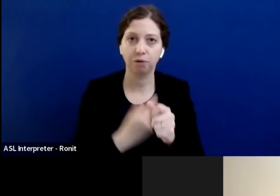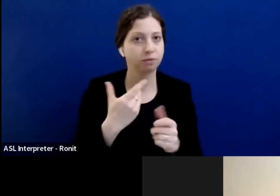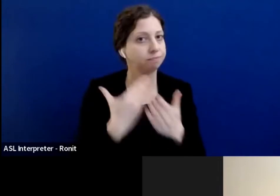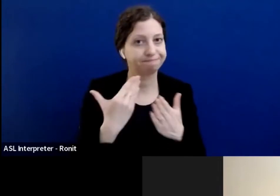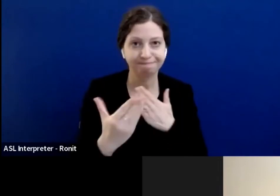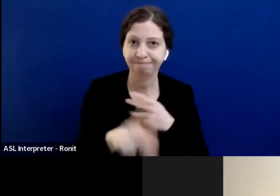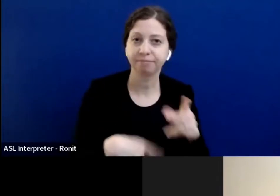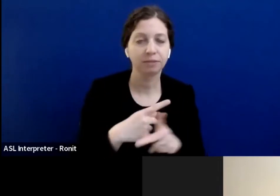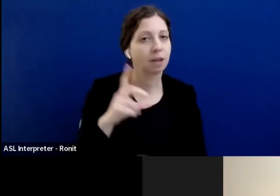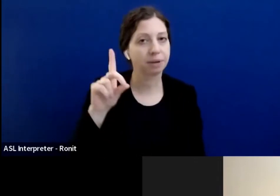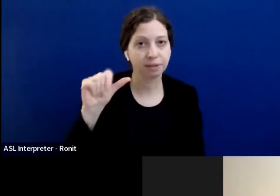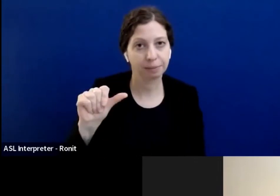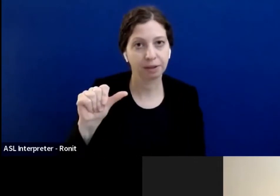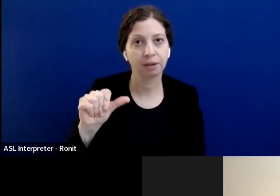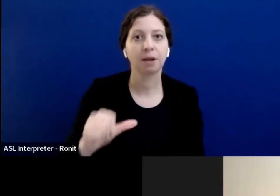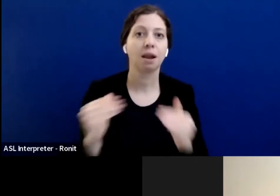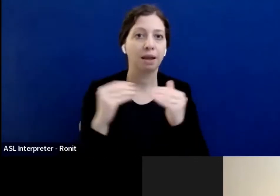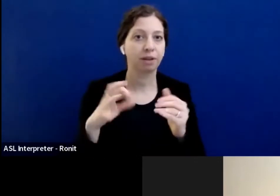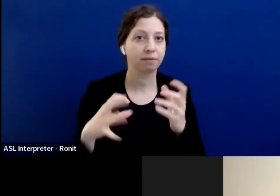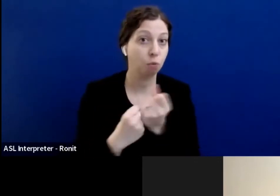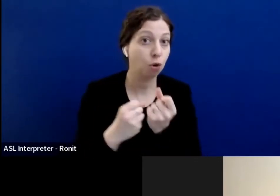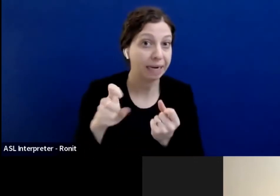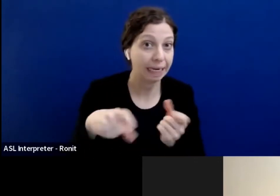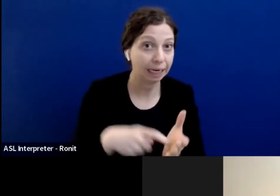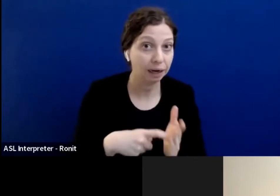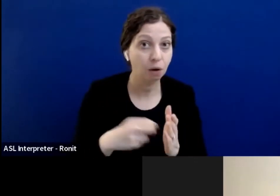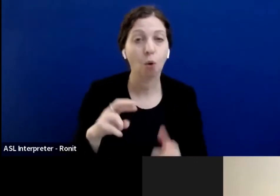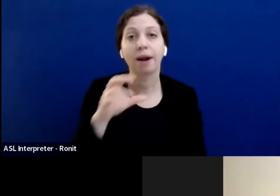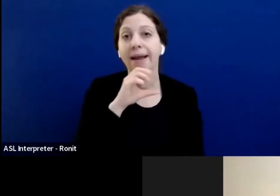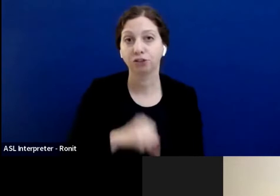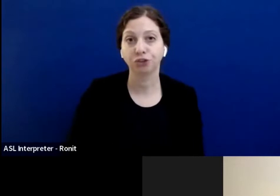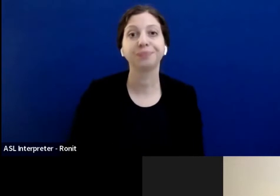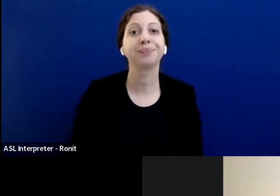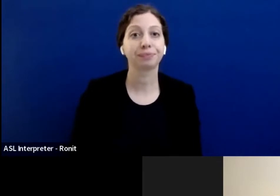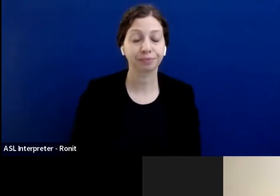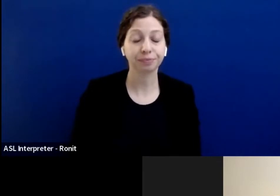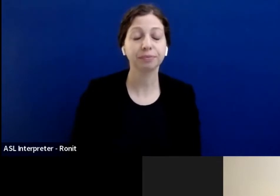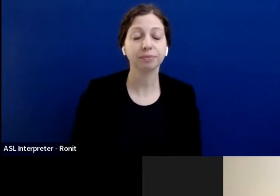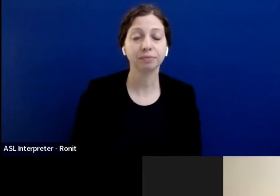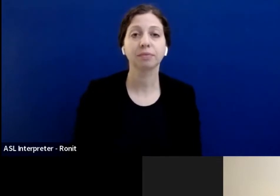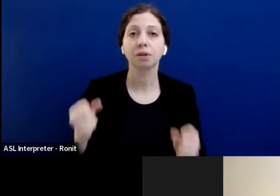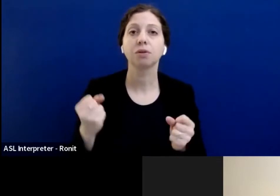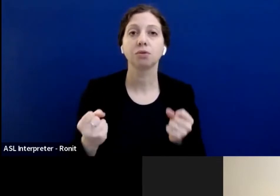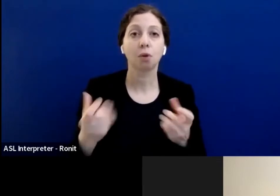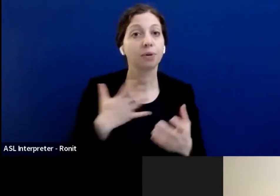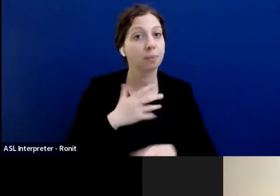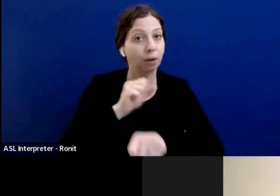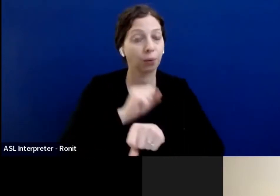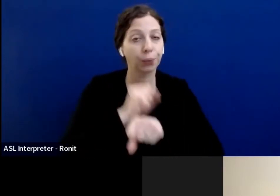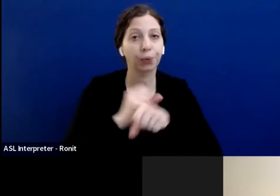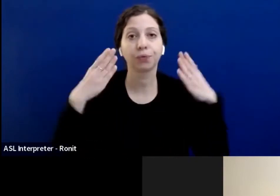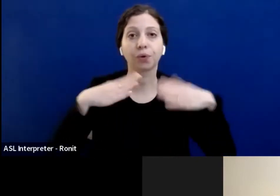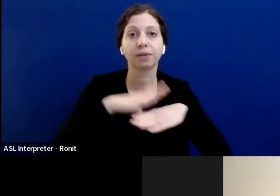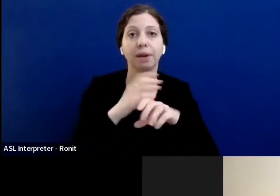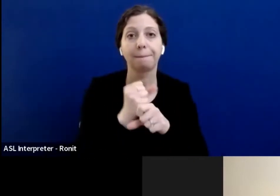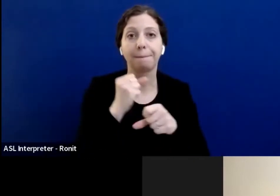type of disability, level of support needed, or age. And so much of my work has focused on making